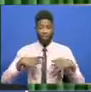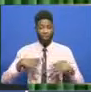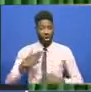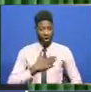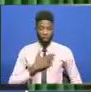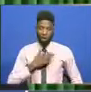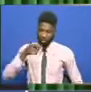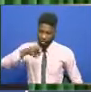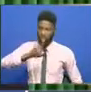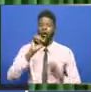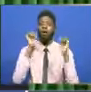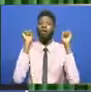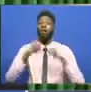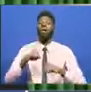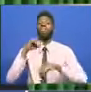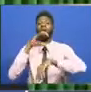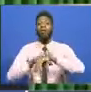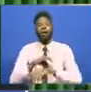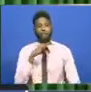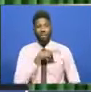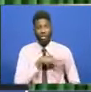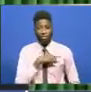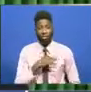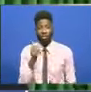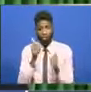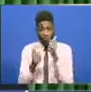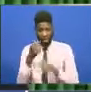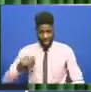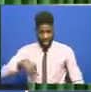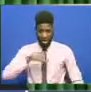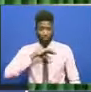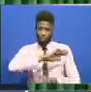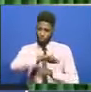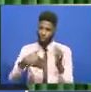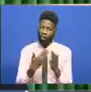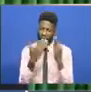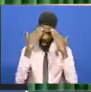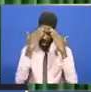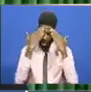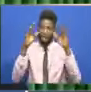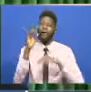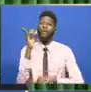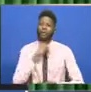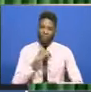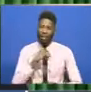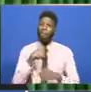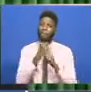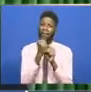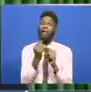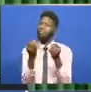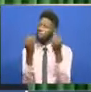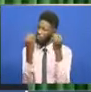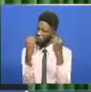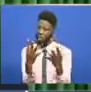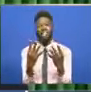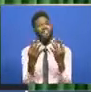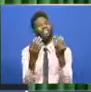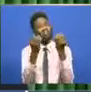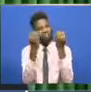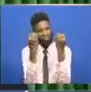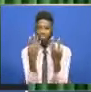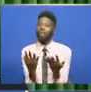can get this benefit that we all know has turned many, many